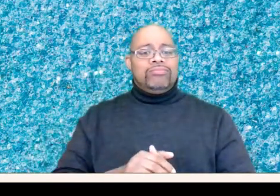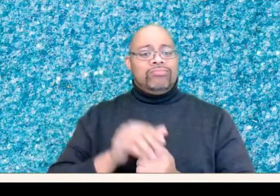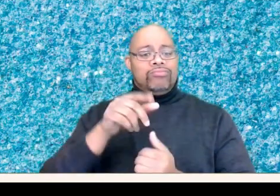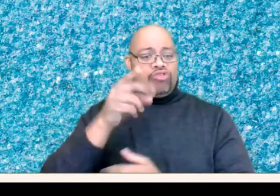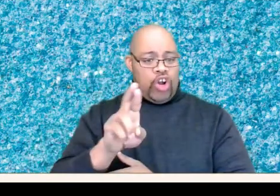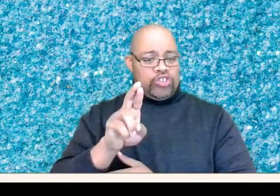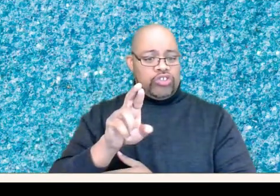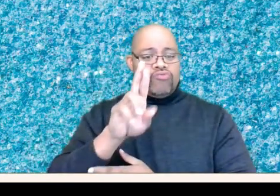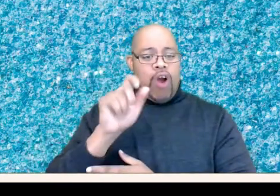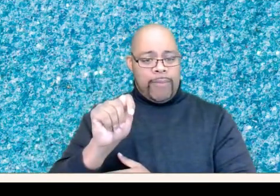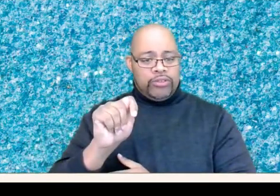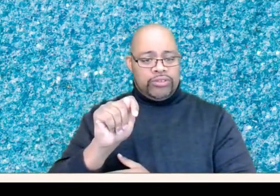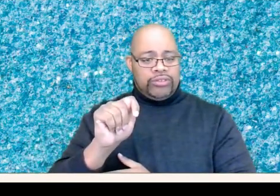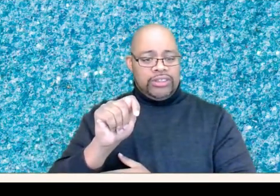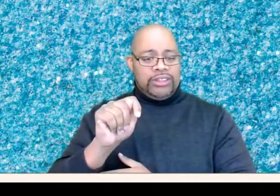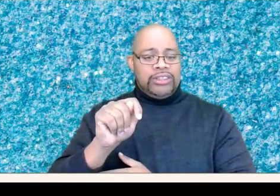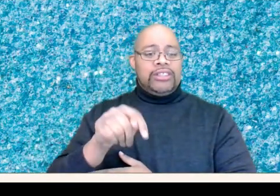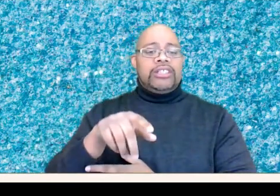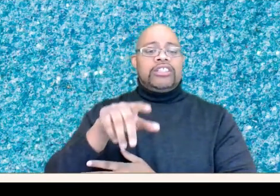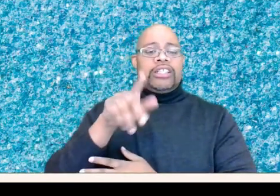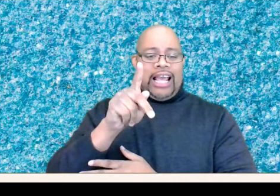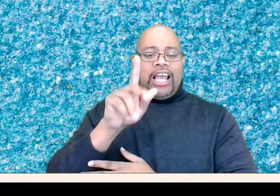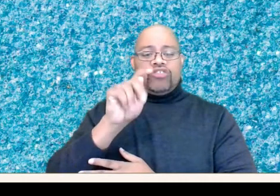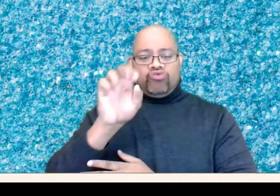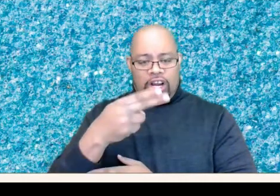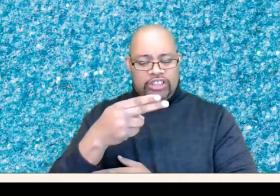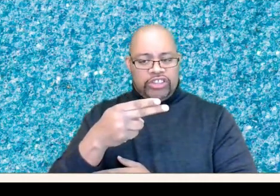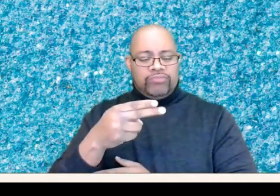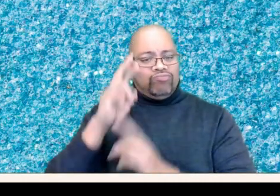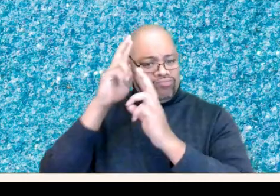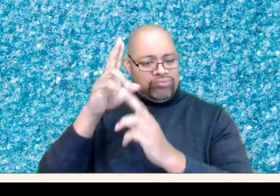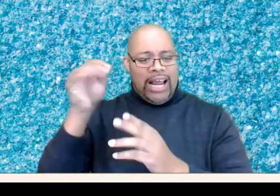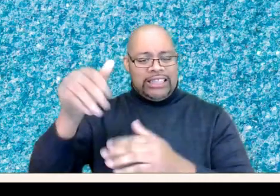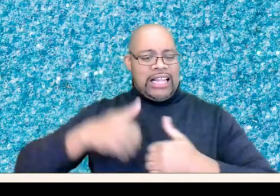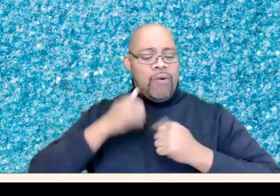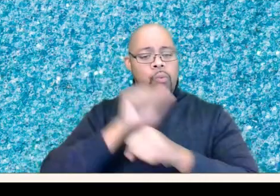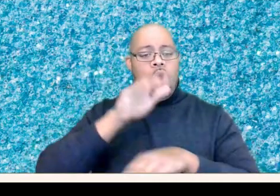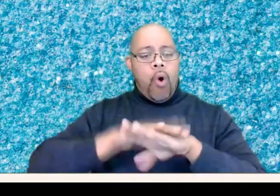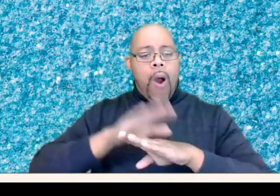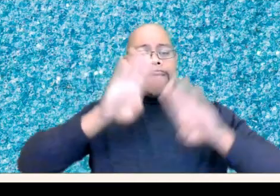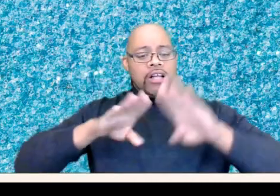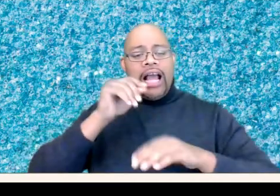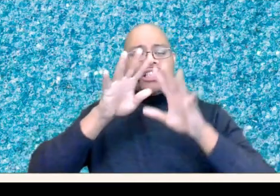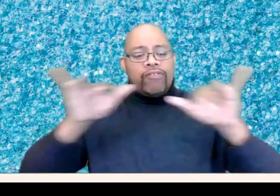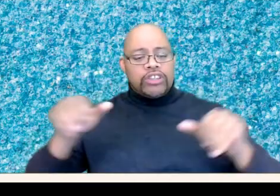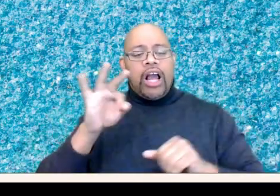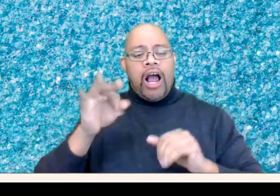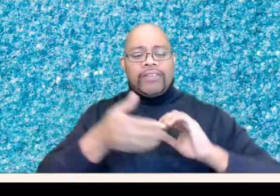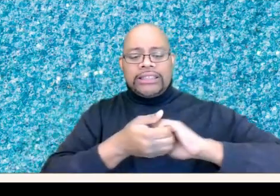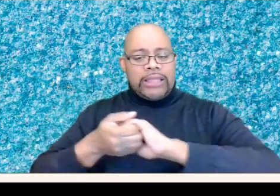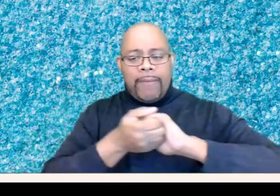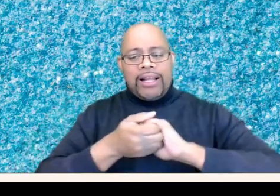to to Professor Robert K. Trench and his last work on the biology and diversity of